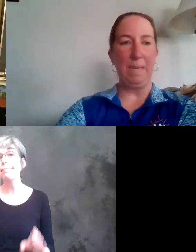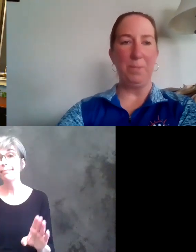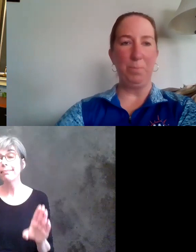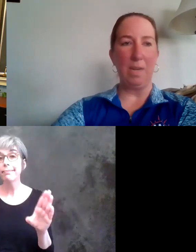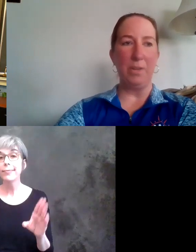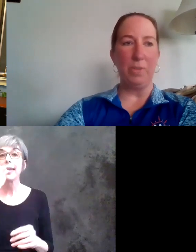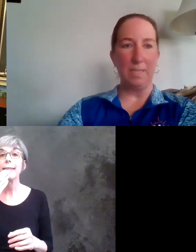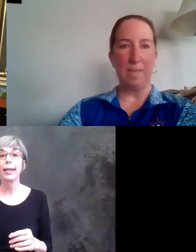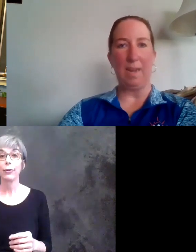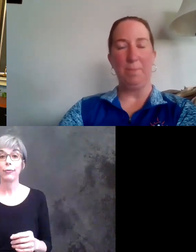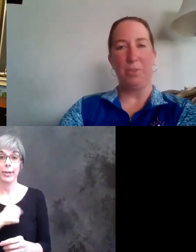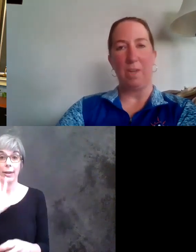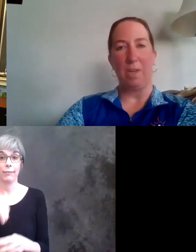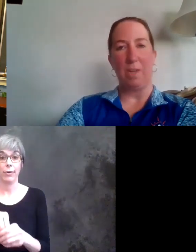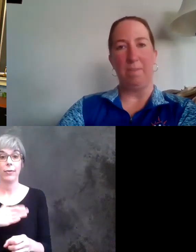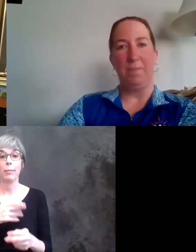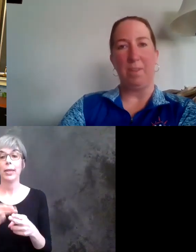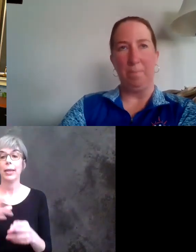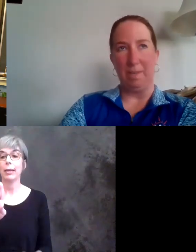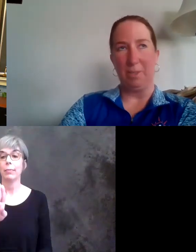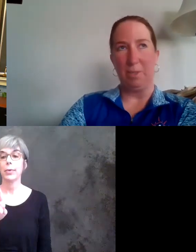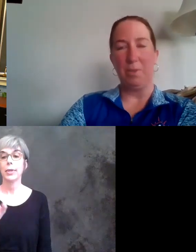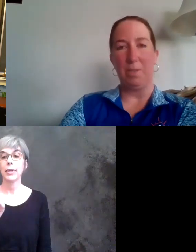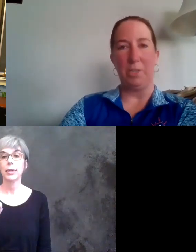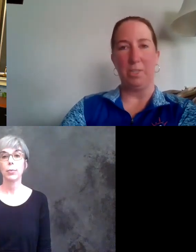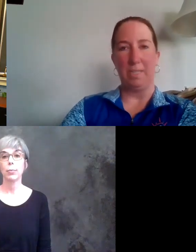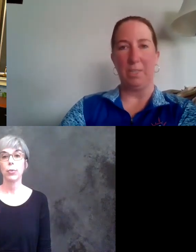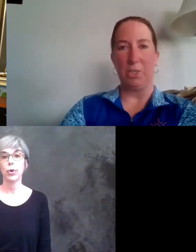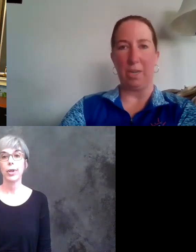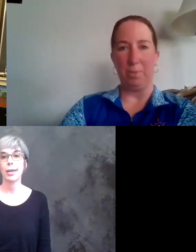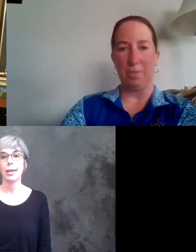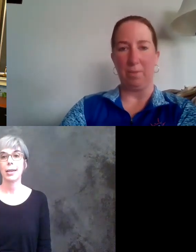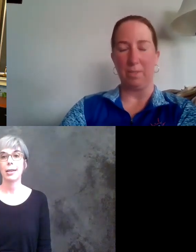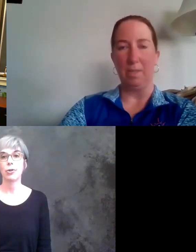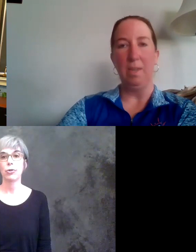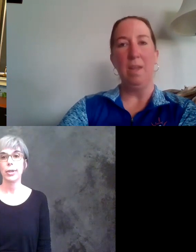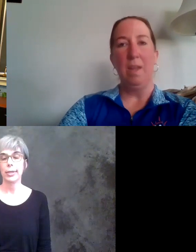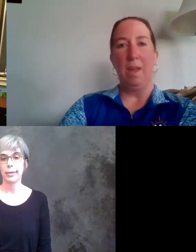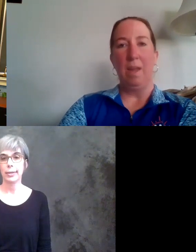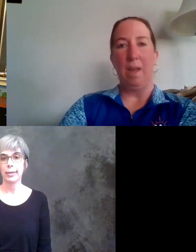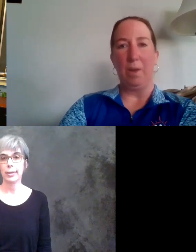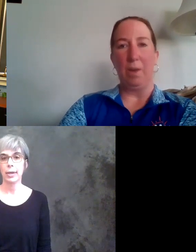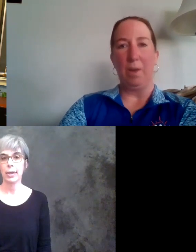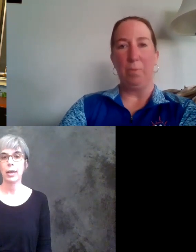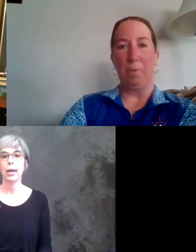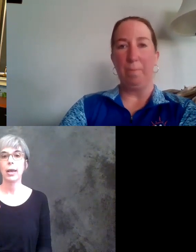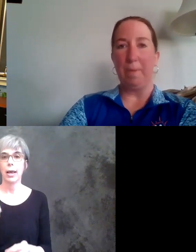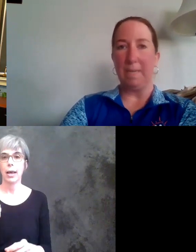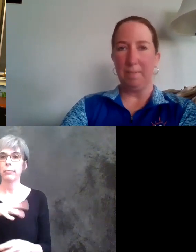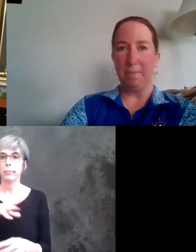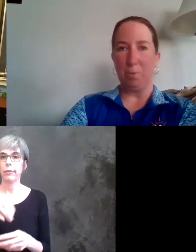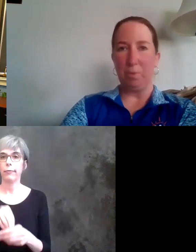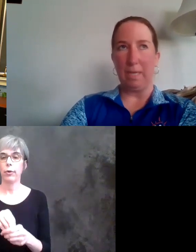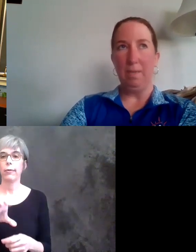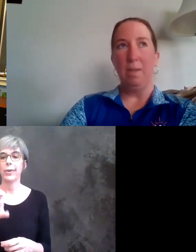My name is Brooke Hendrickx. I'm the Director of Development and Communications at the Child Abuse Council. We're